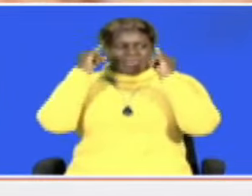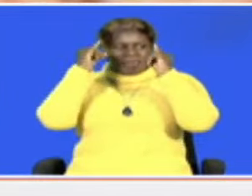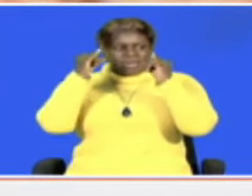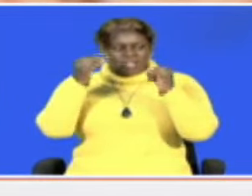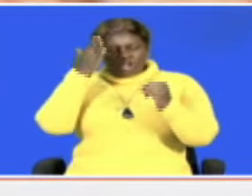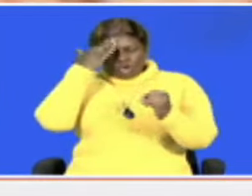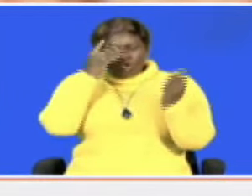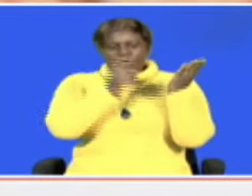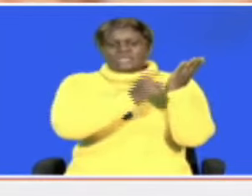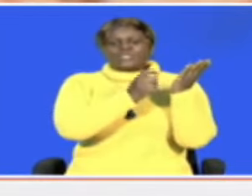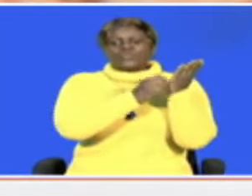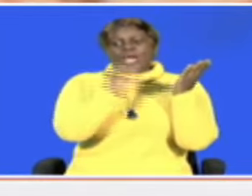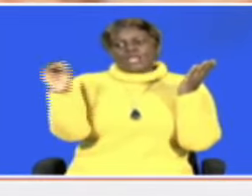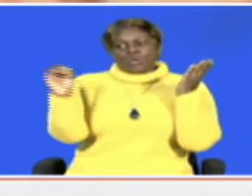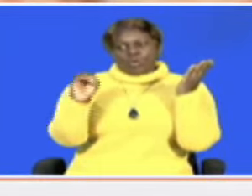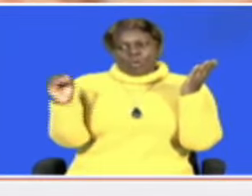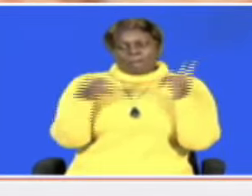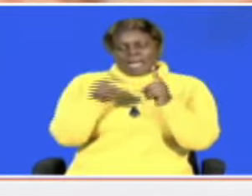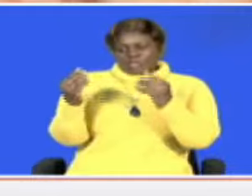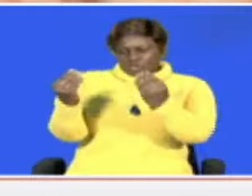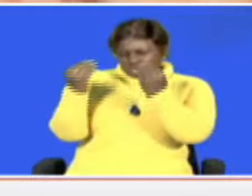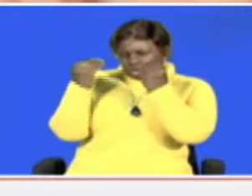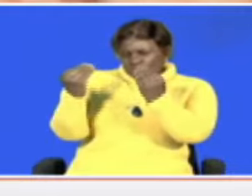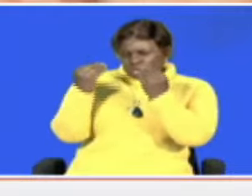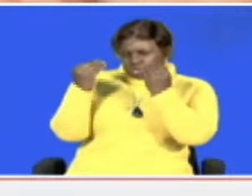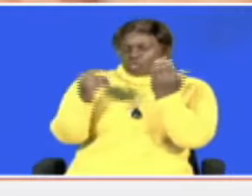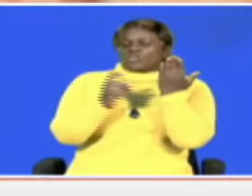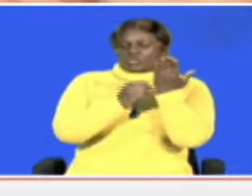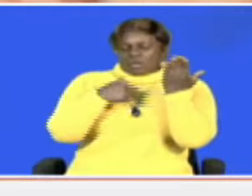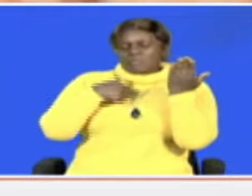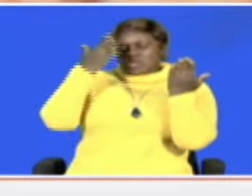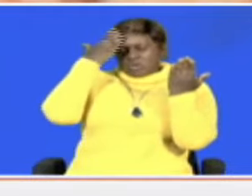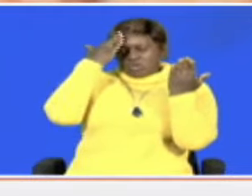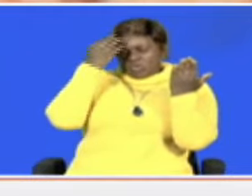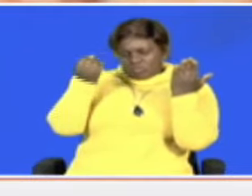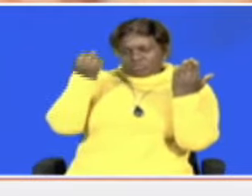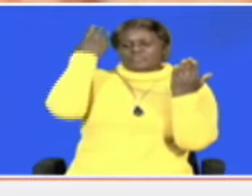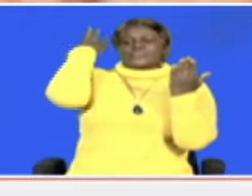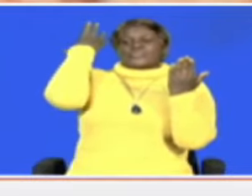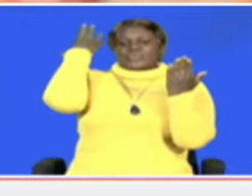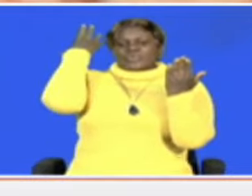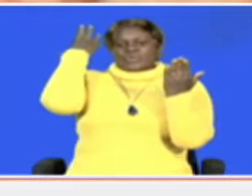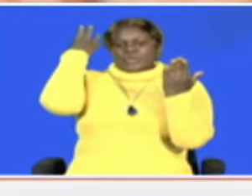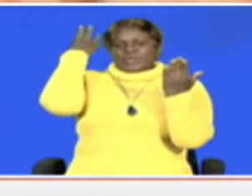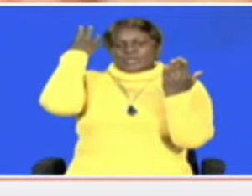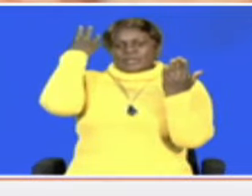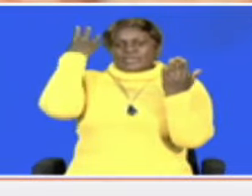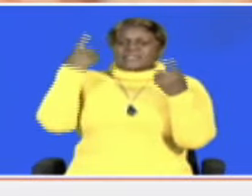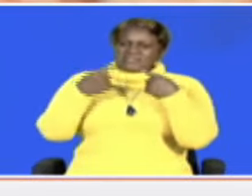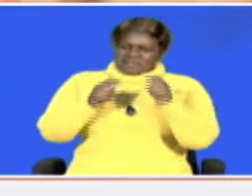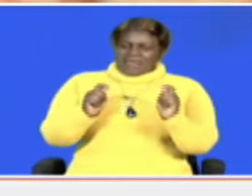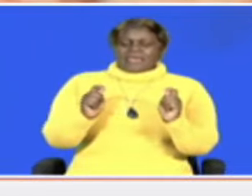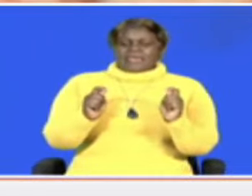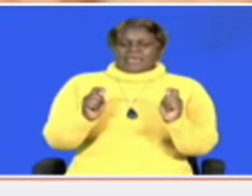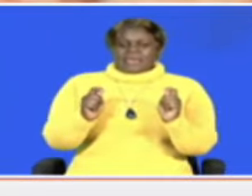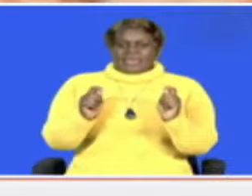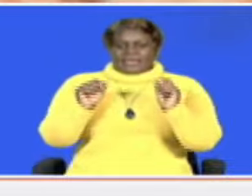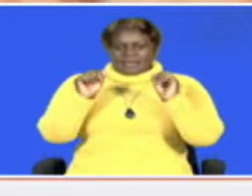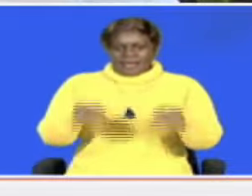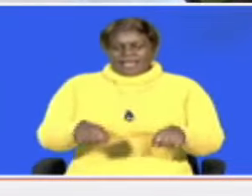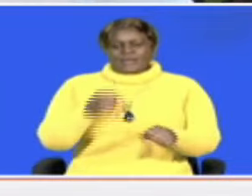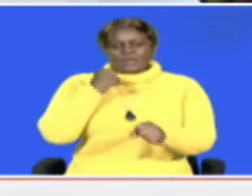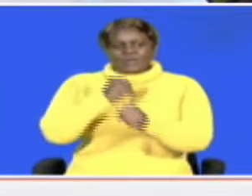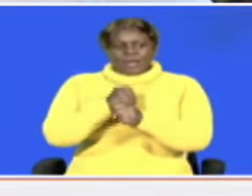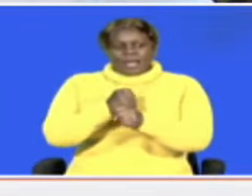even Kiswahili, but they taught me Kiswahili, and now I can try the best what I can